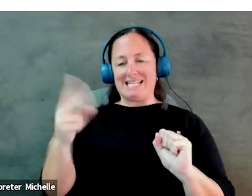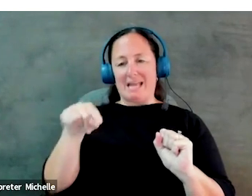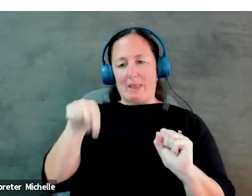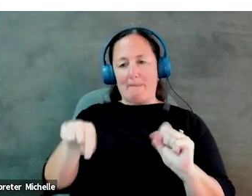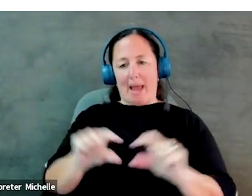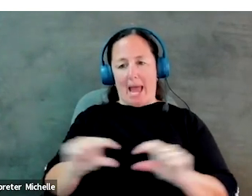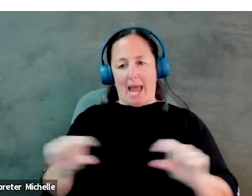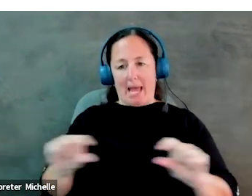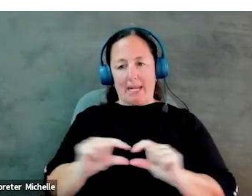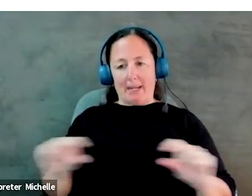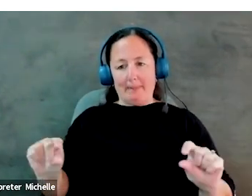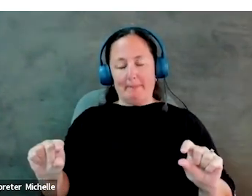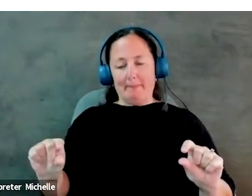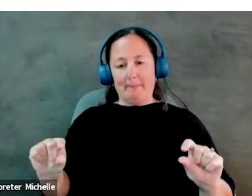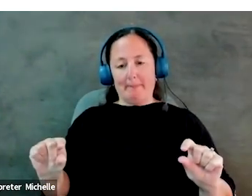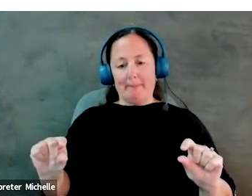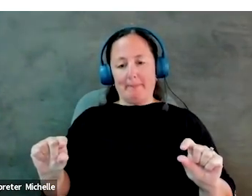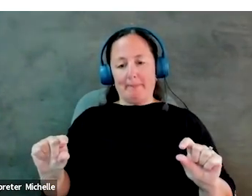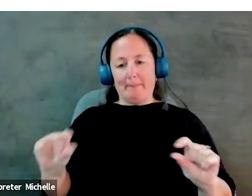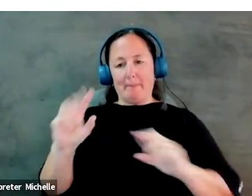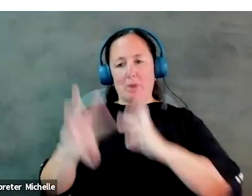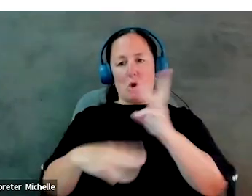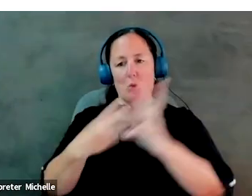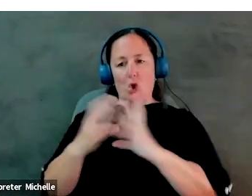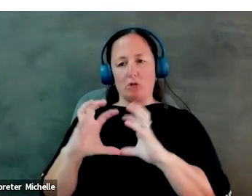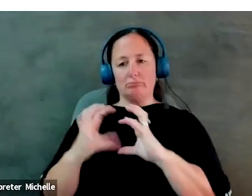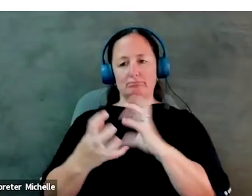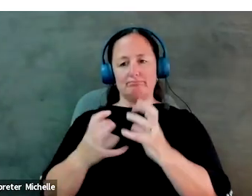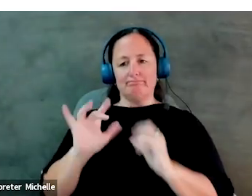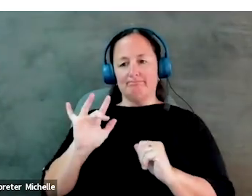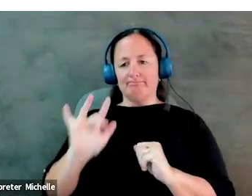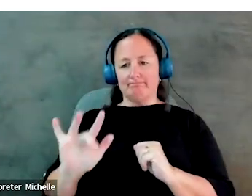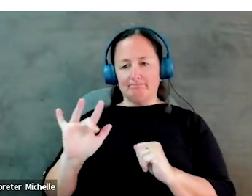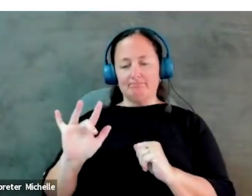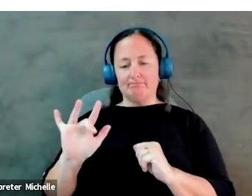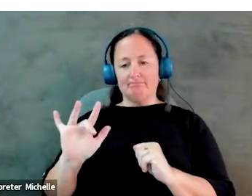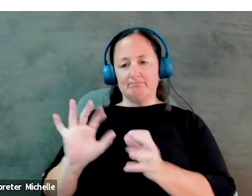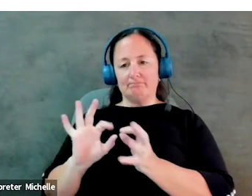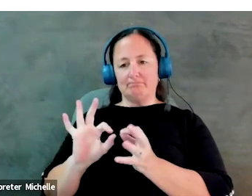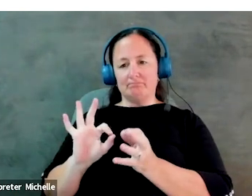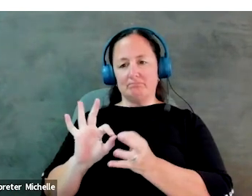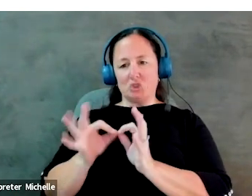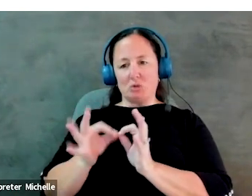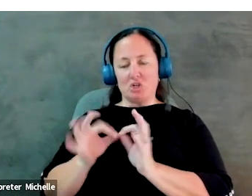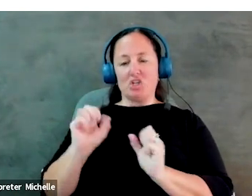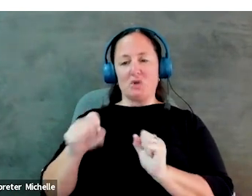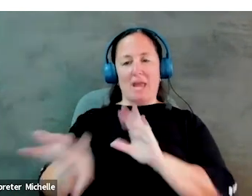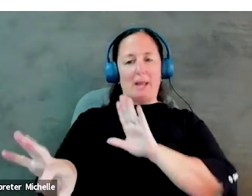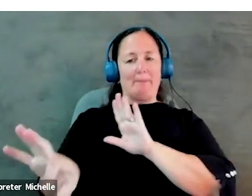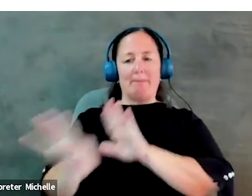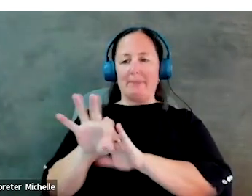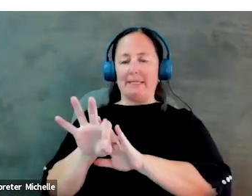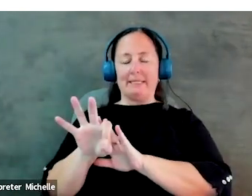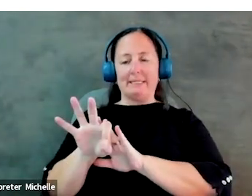that in the bottom part in the globe icon. You click on that globe icon, click interpretation, and you